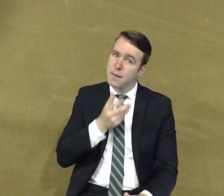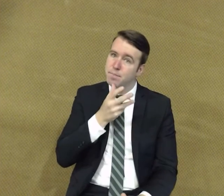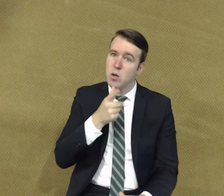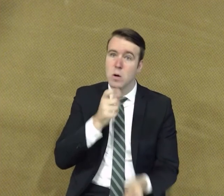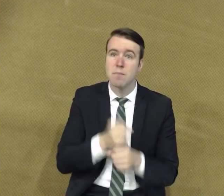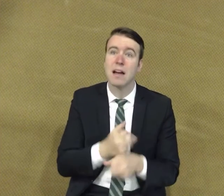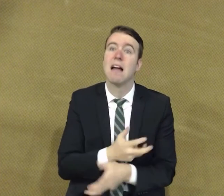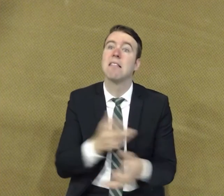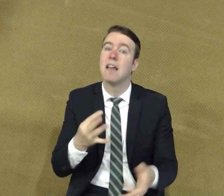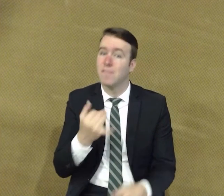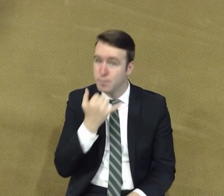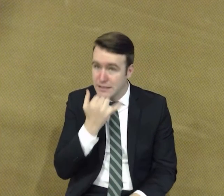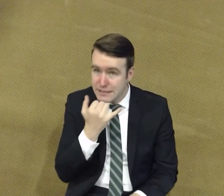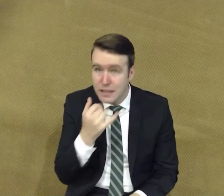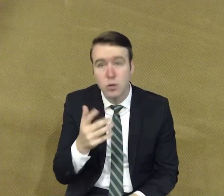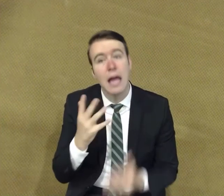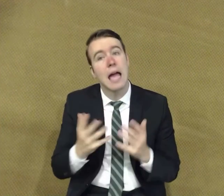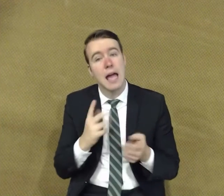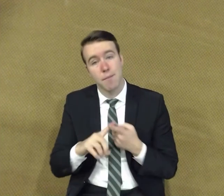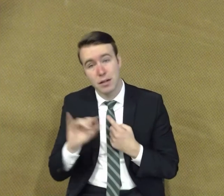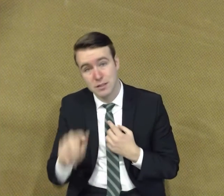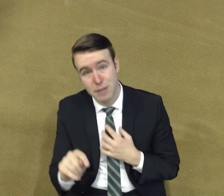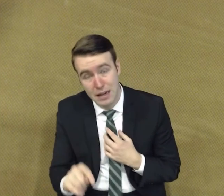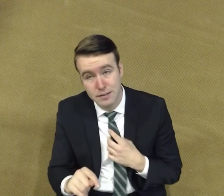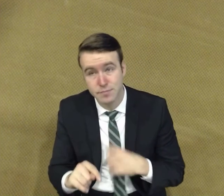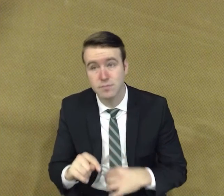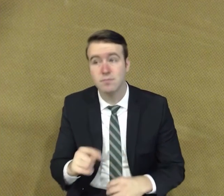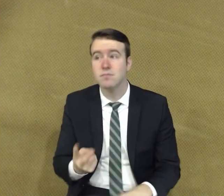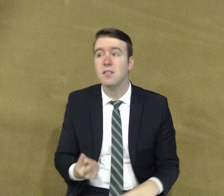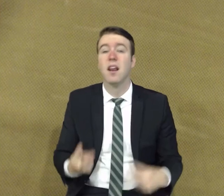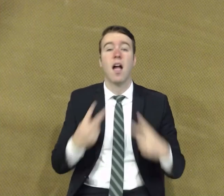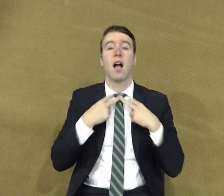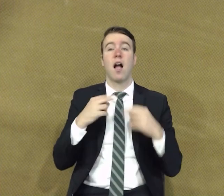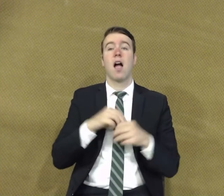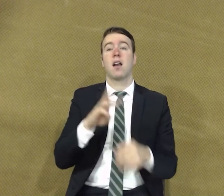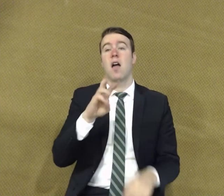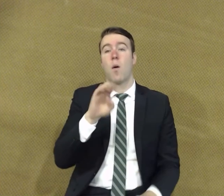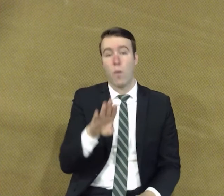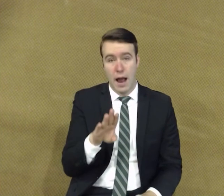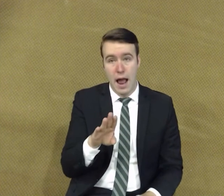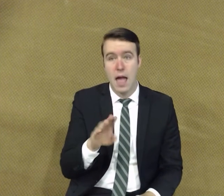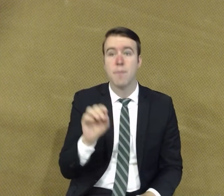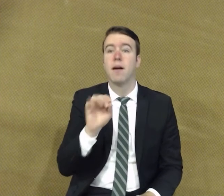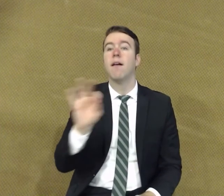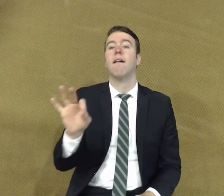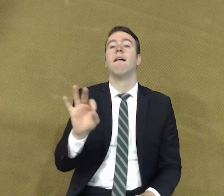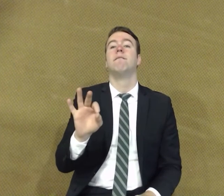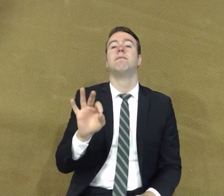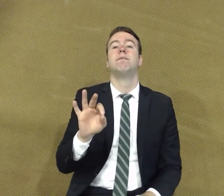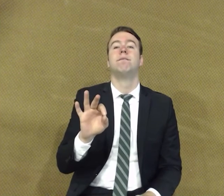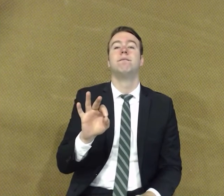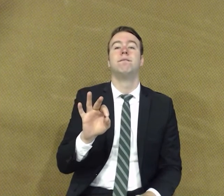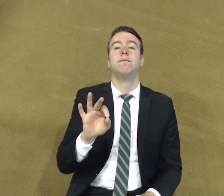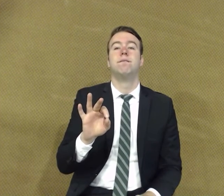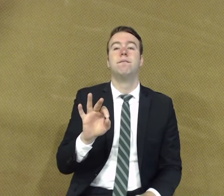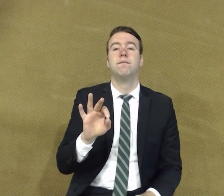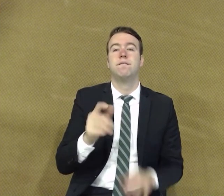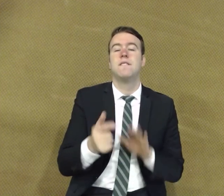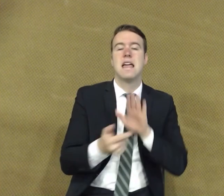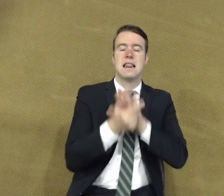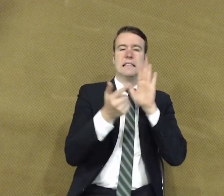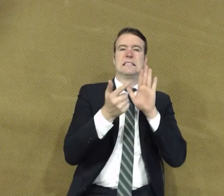lot of mistakes. You're embarrassed about them. You're caught in a web of